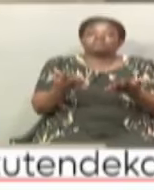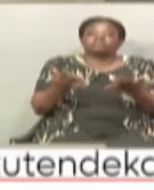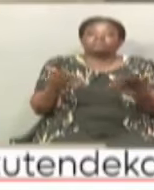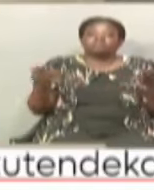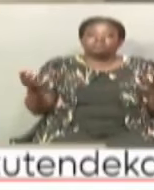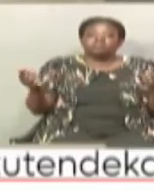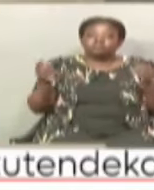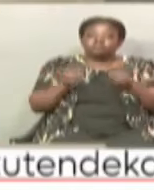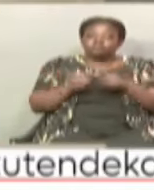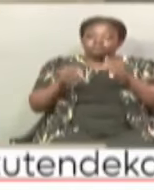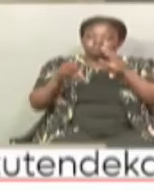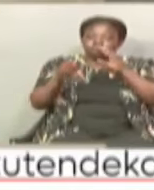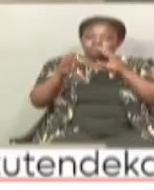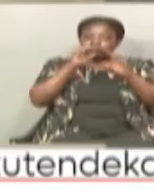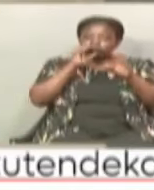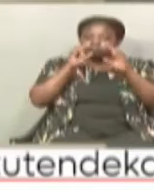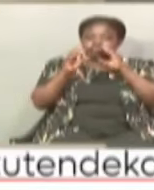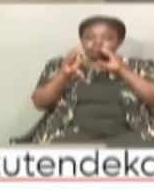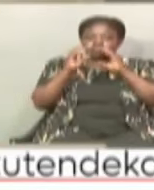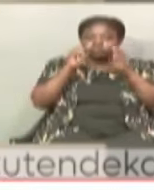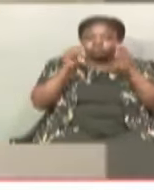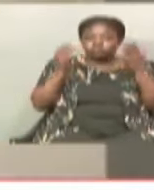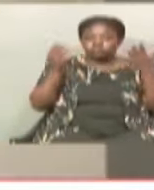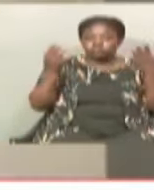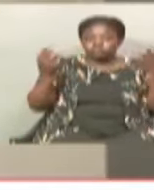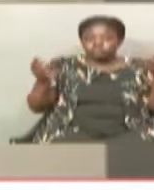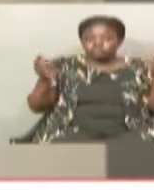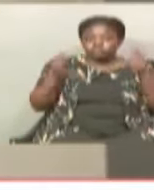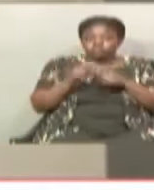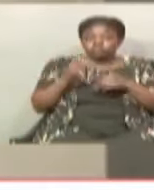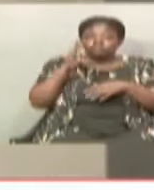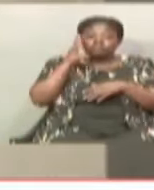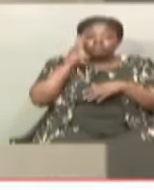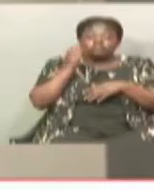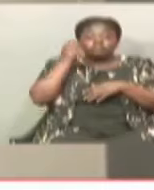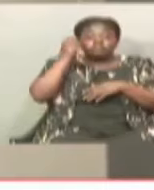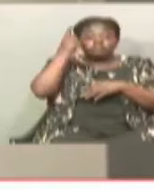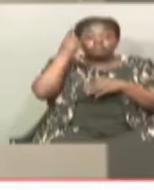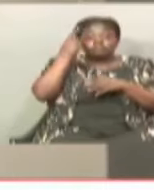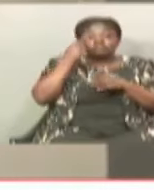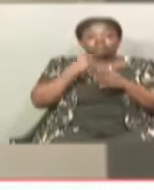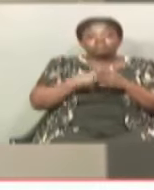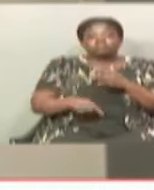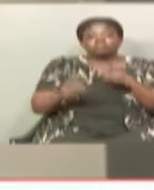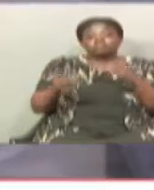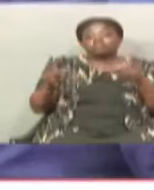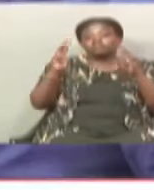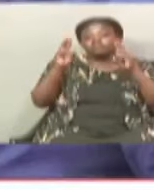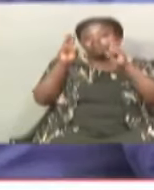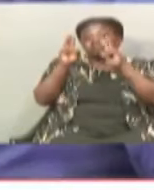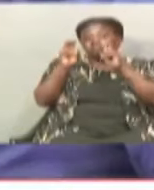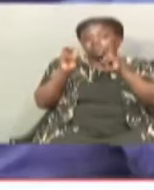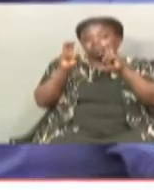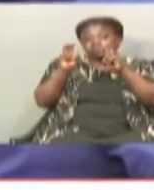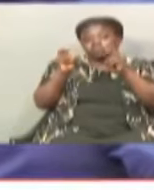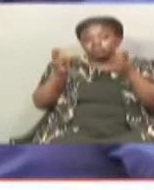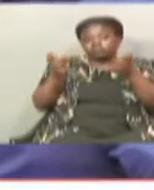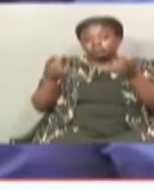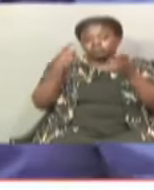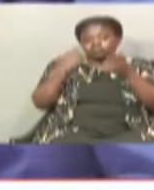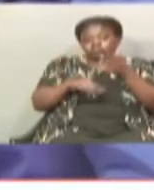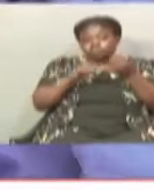you can communicate. You have experience, you understand the subject. Atulidduzi batera